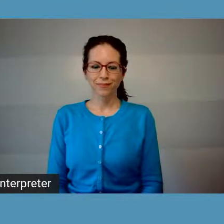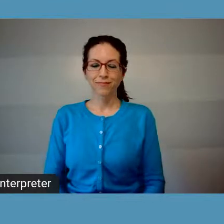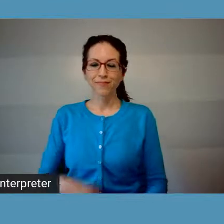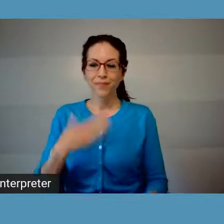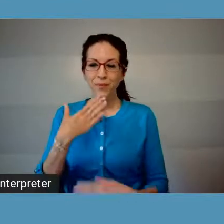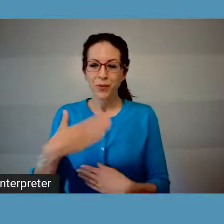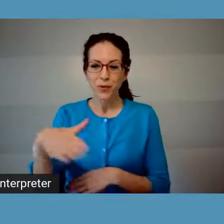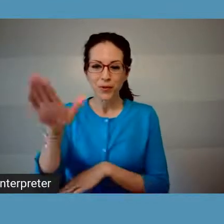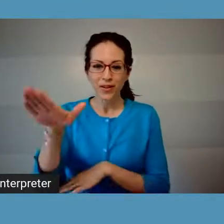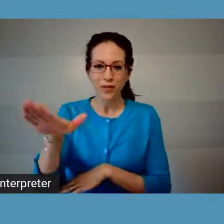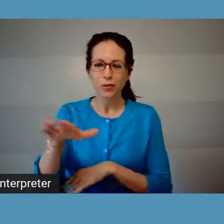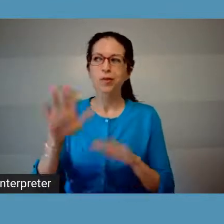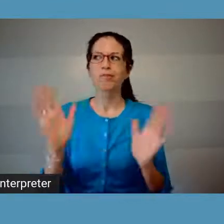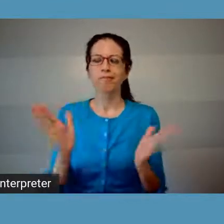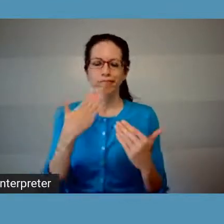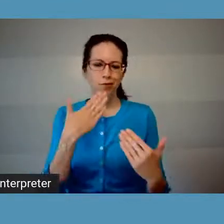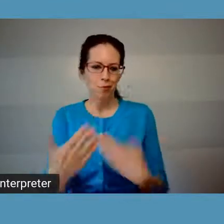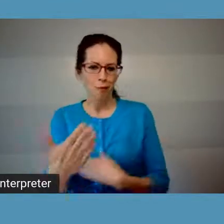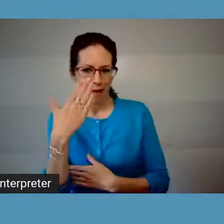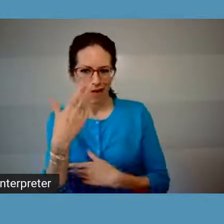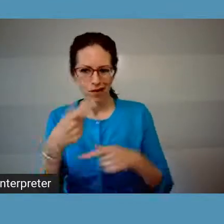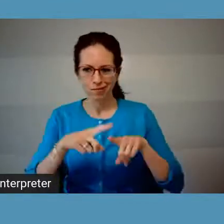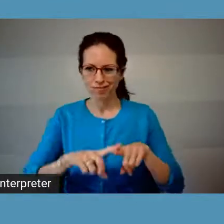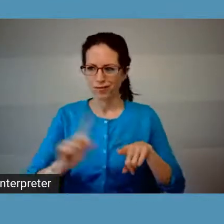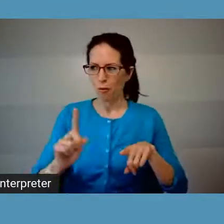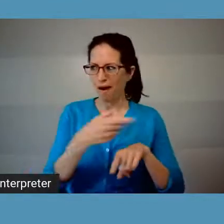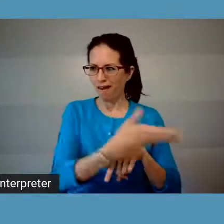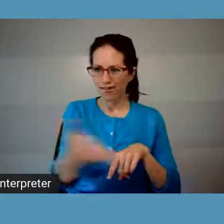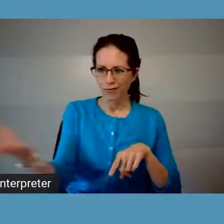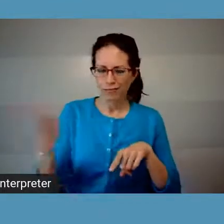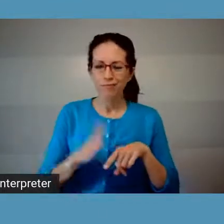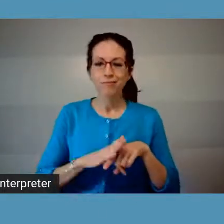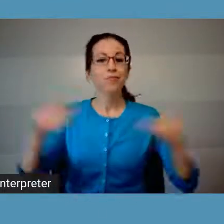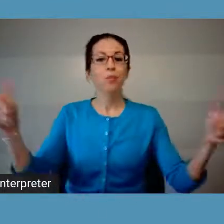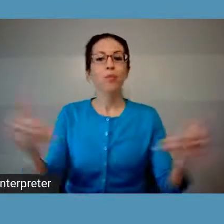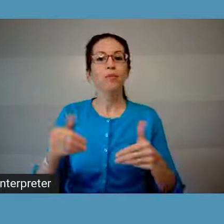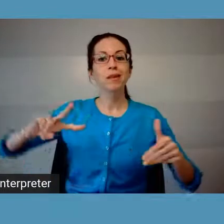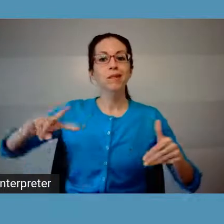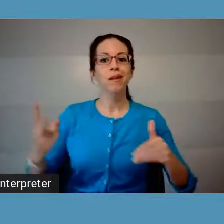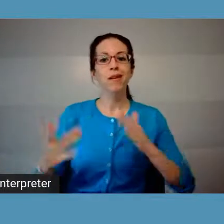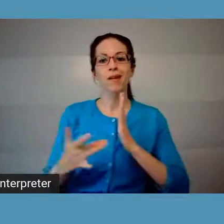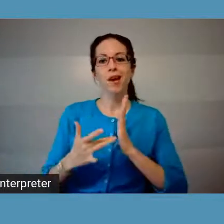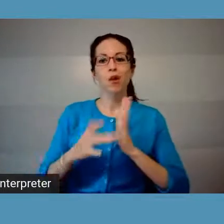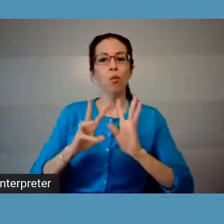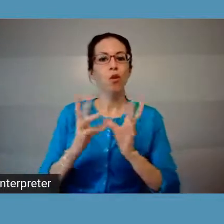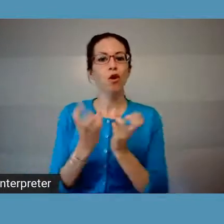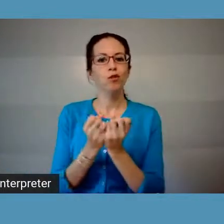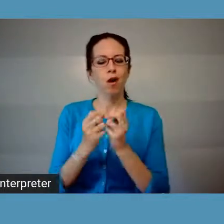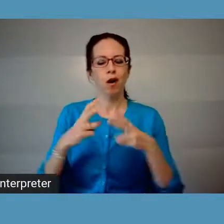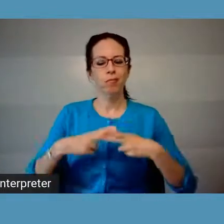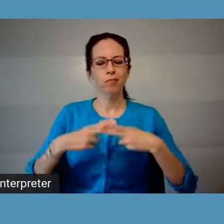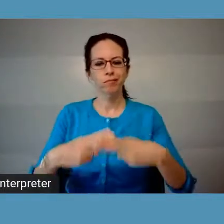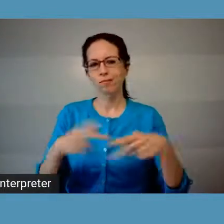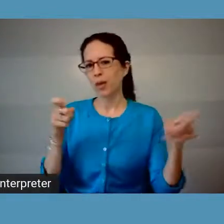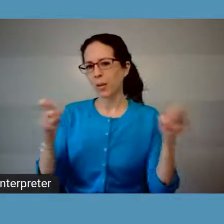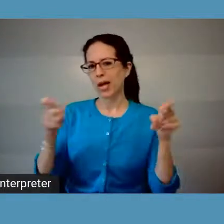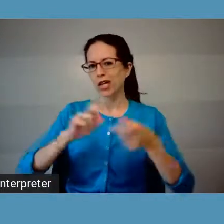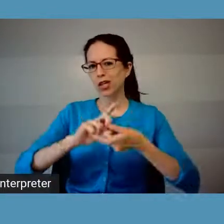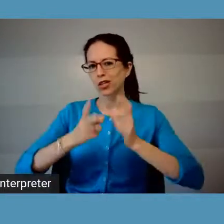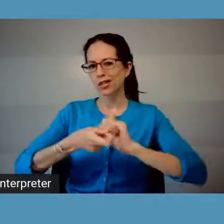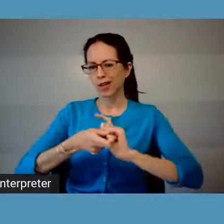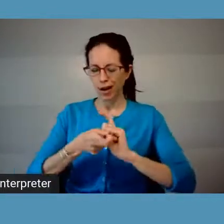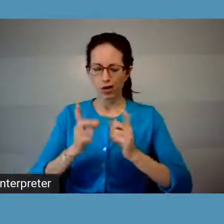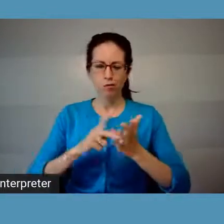Good afternoon, or good morning wherever you are. Welcome to the second technical workshop of the Managing Digitization Projects